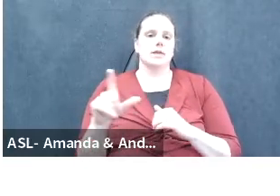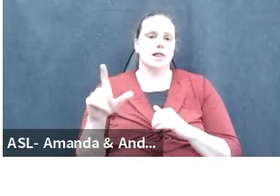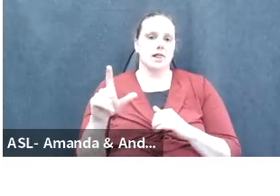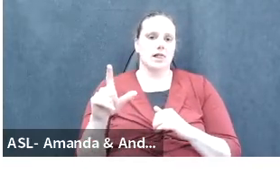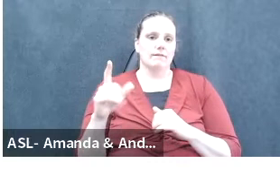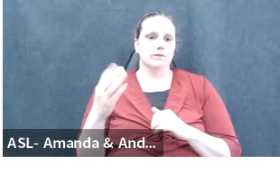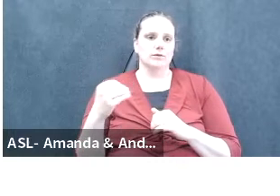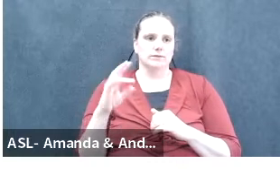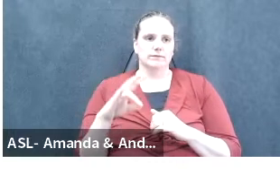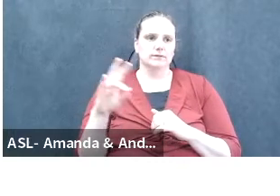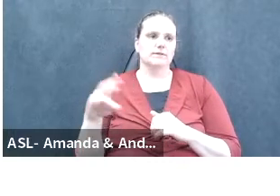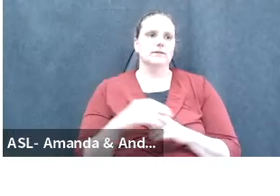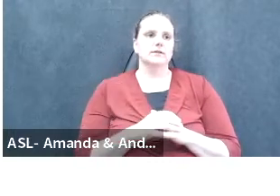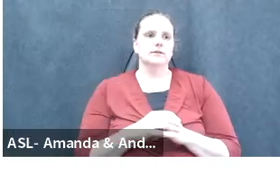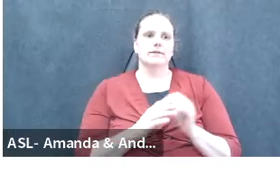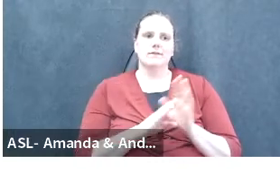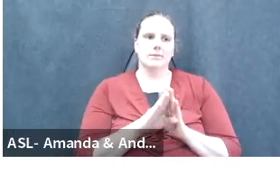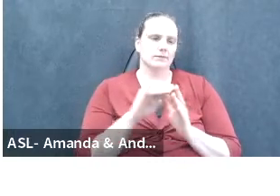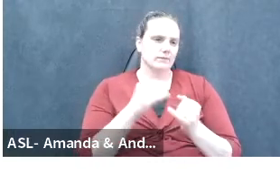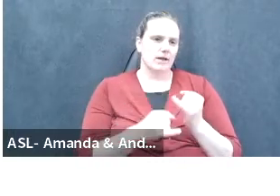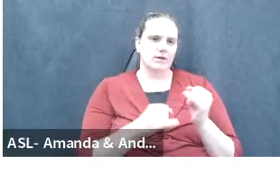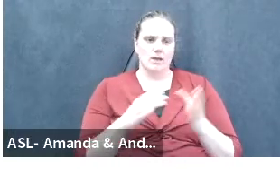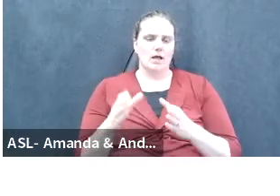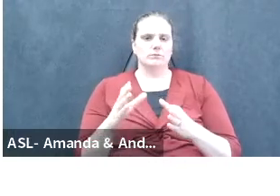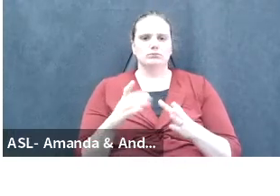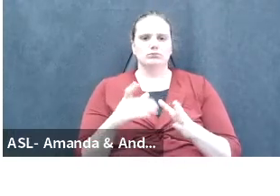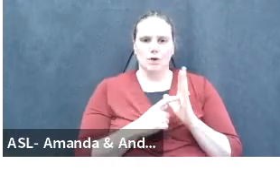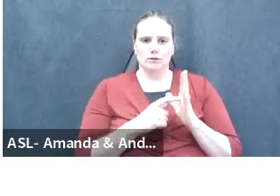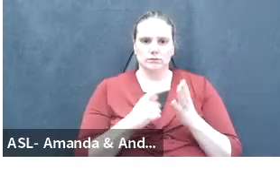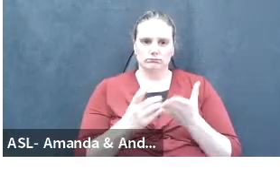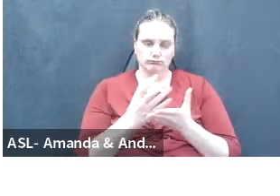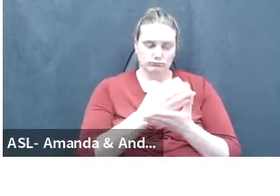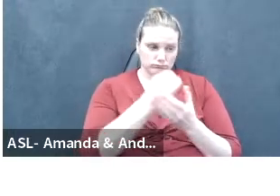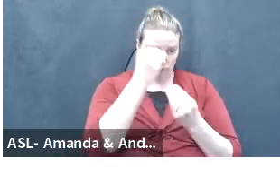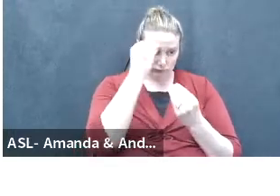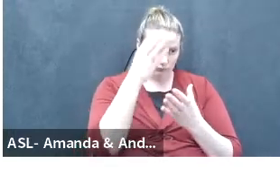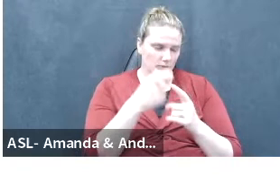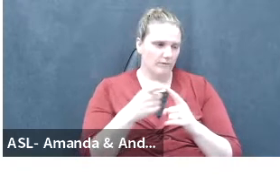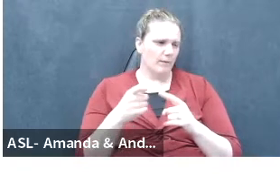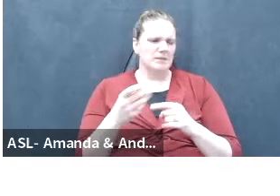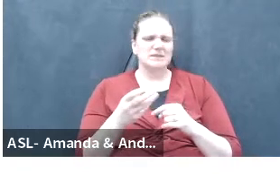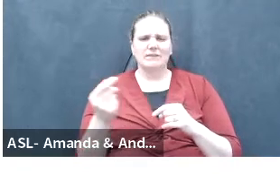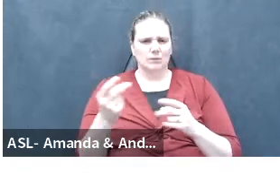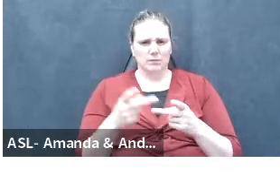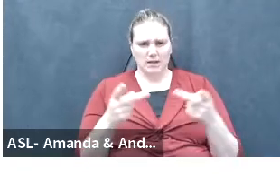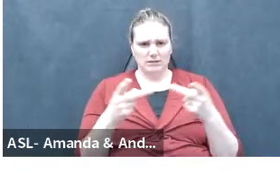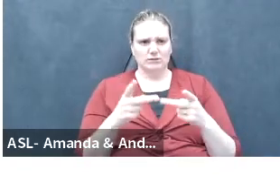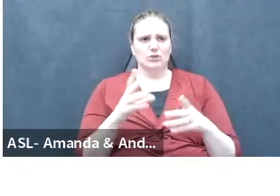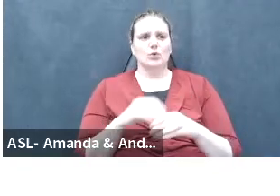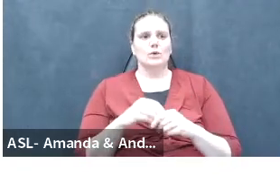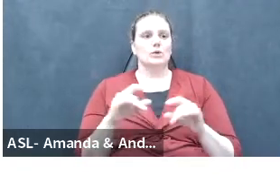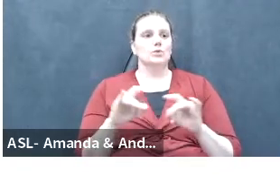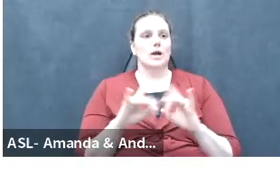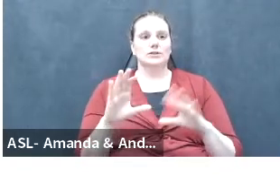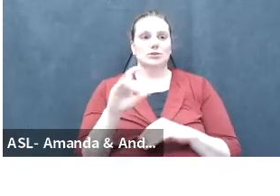1477. Developing the final plan requires information gathering from several sources, including crisis